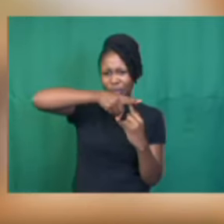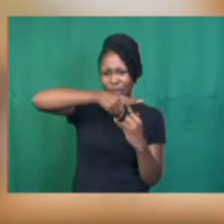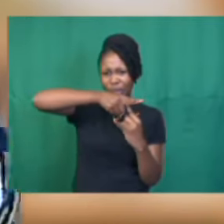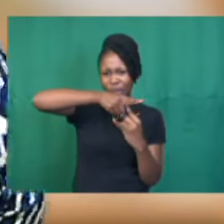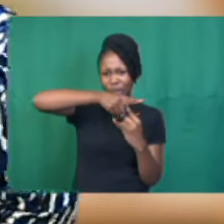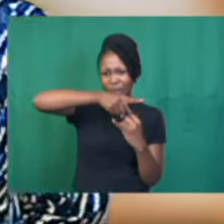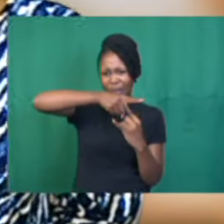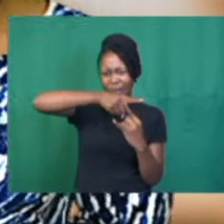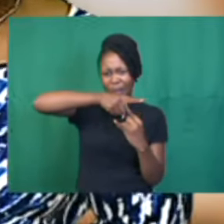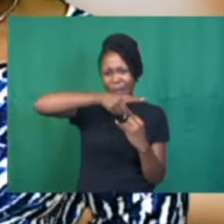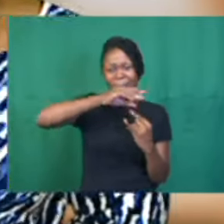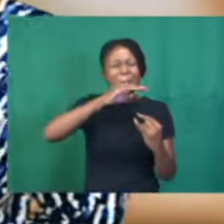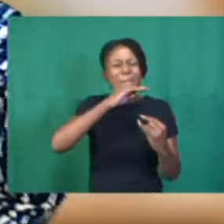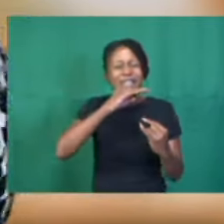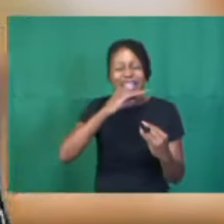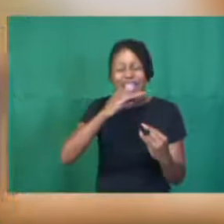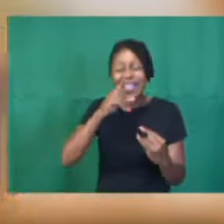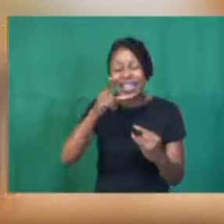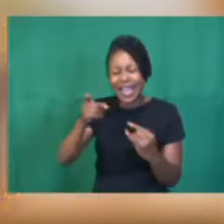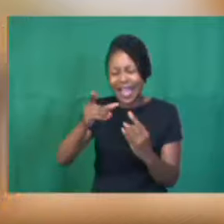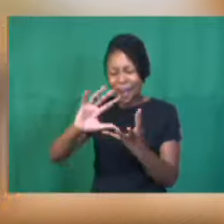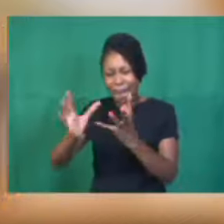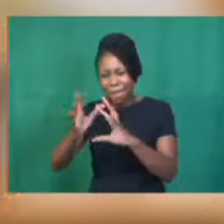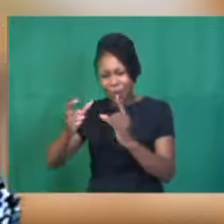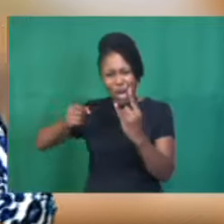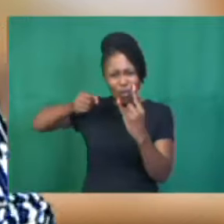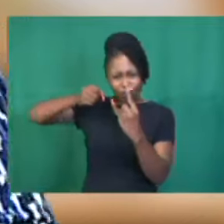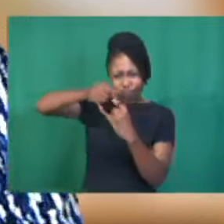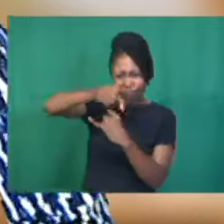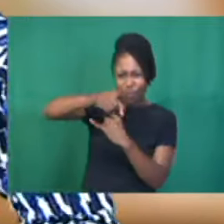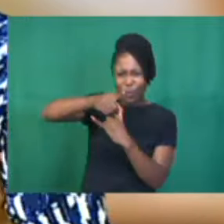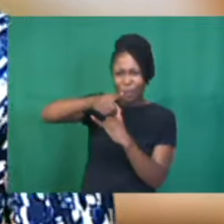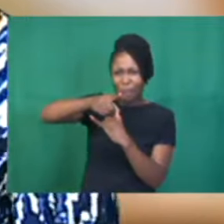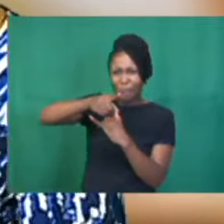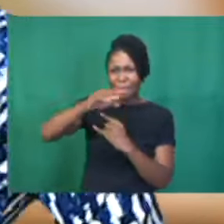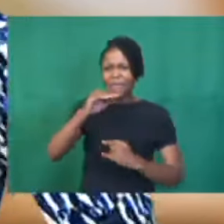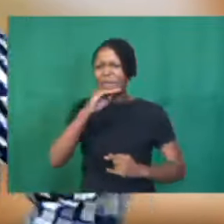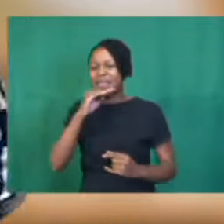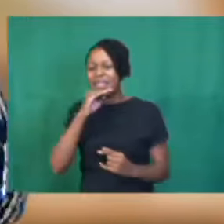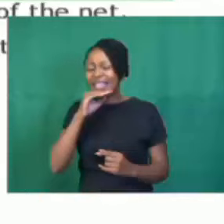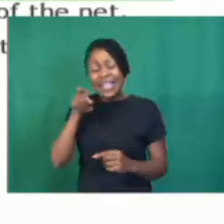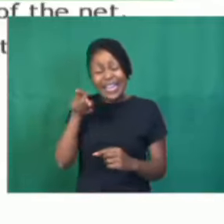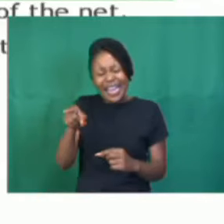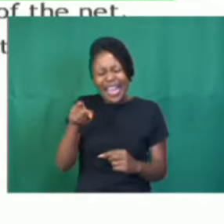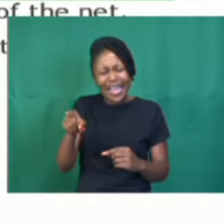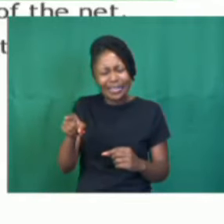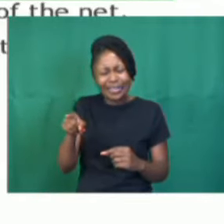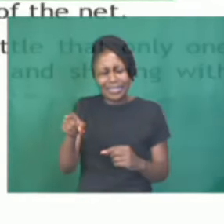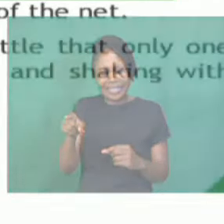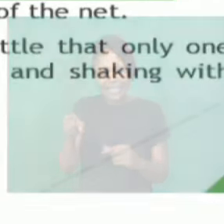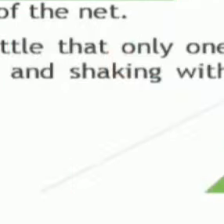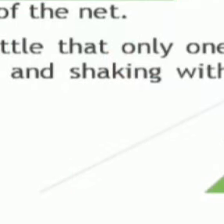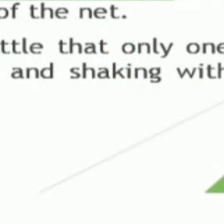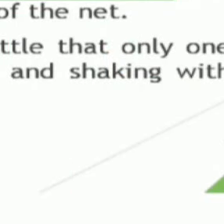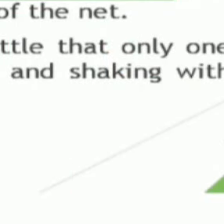Getting at the back of the net. Okay, this was much more than a game. So if it is much more than